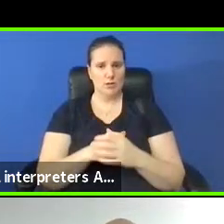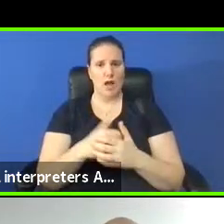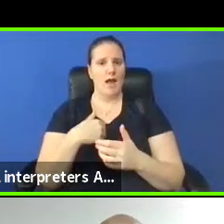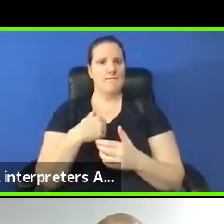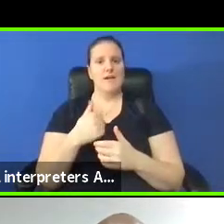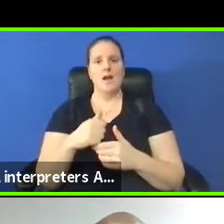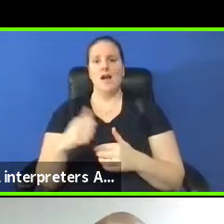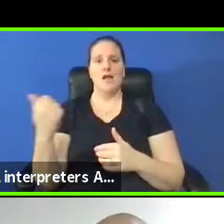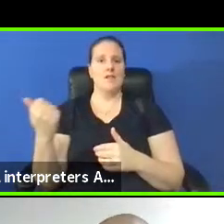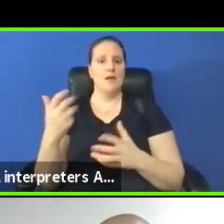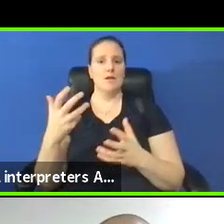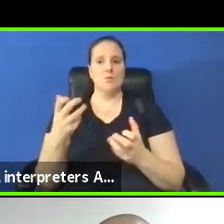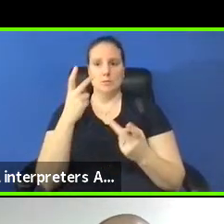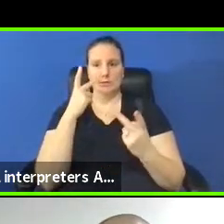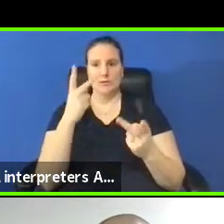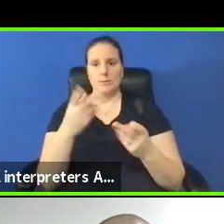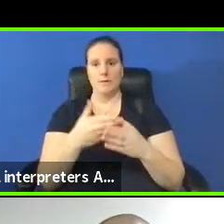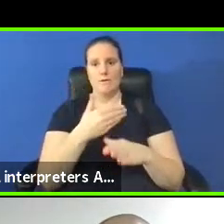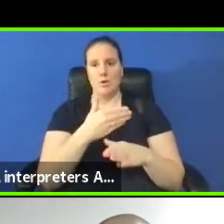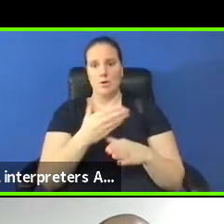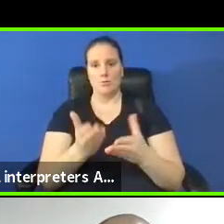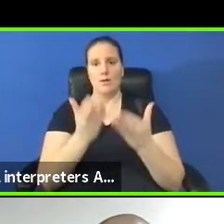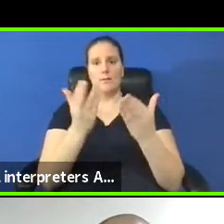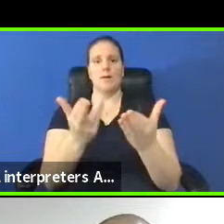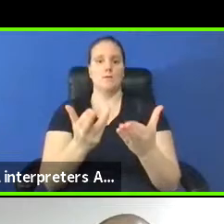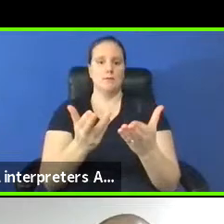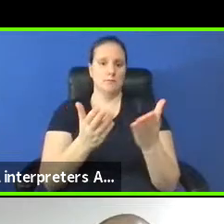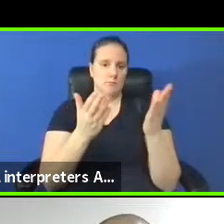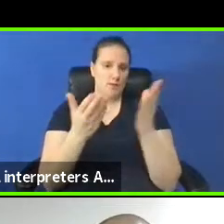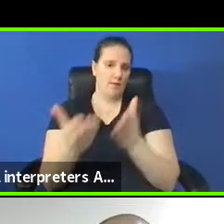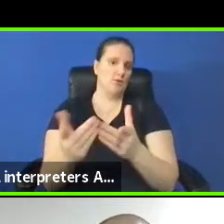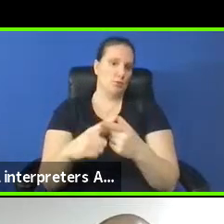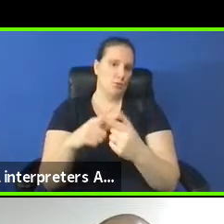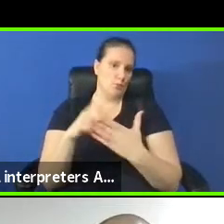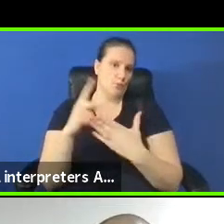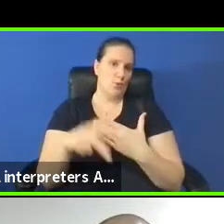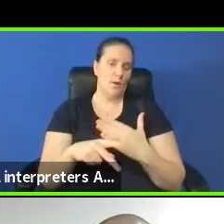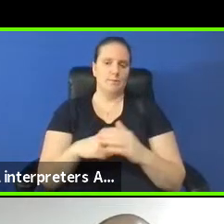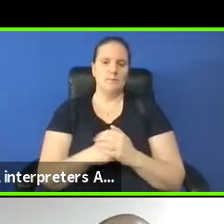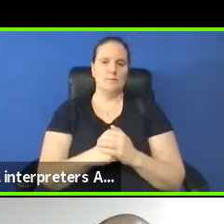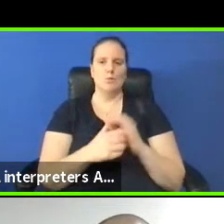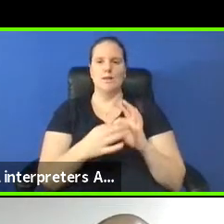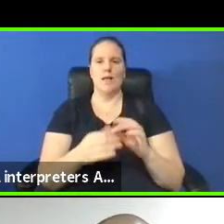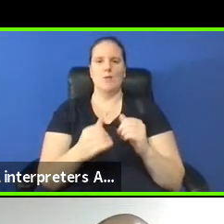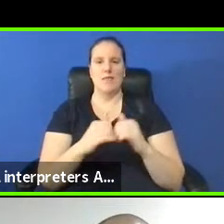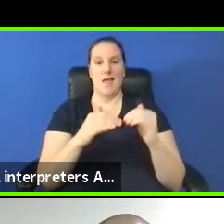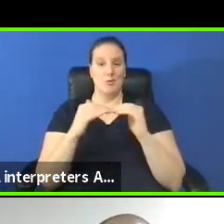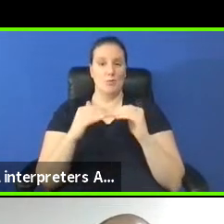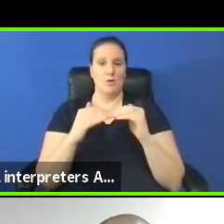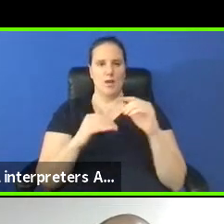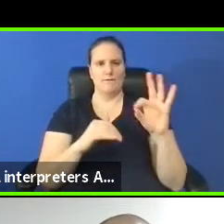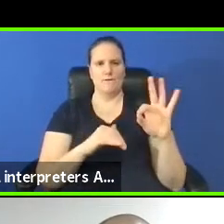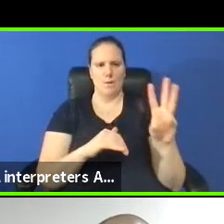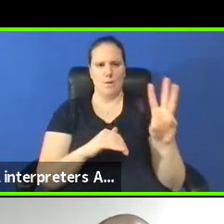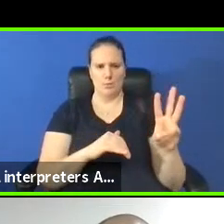else you need to see before recommending delivery to the program? This is, again, obviously in relation to the equity framework. So how